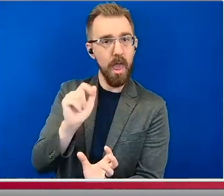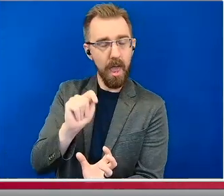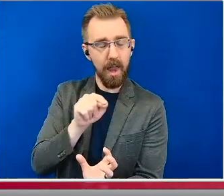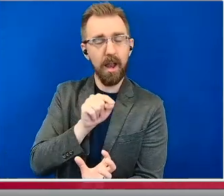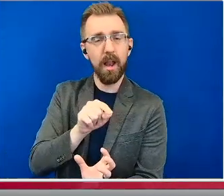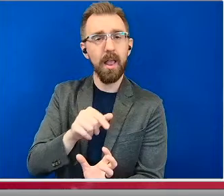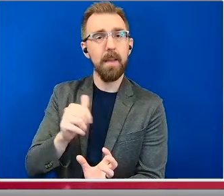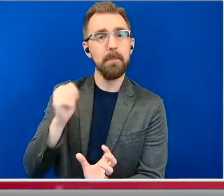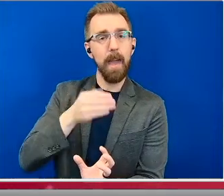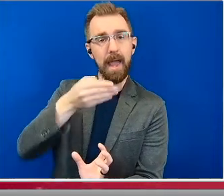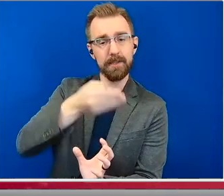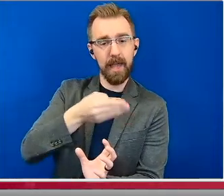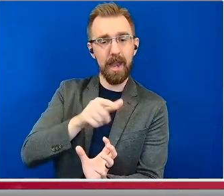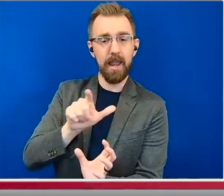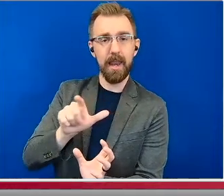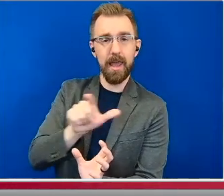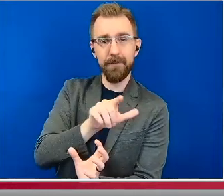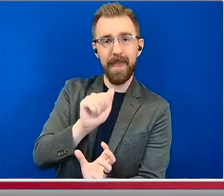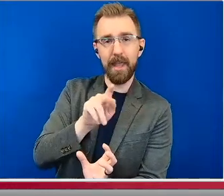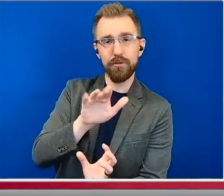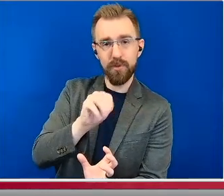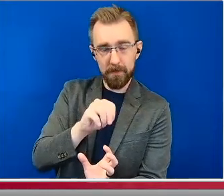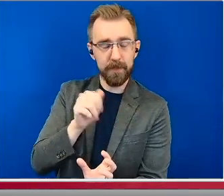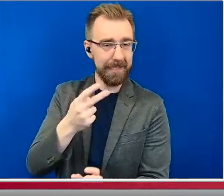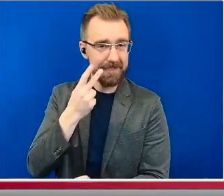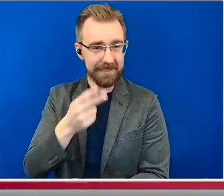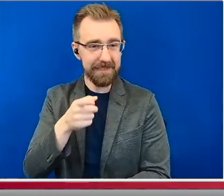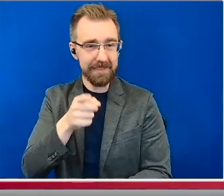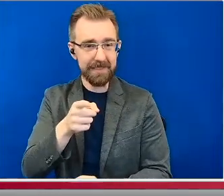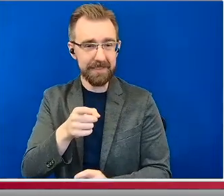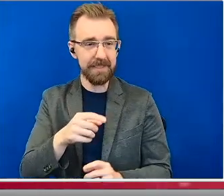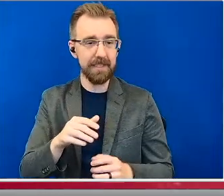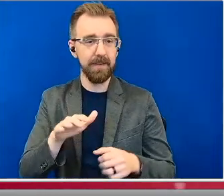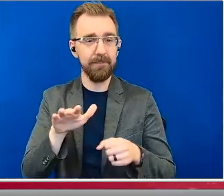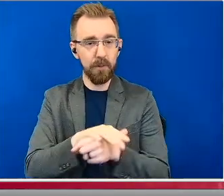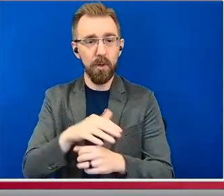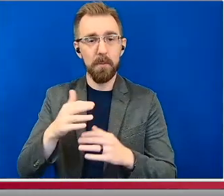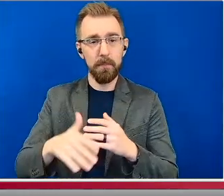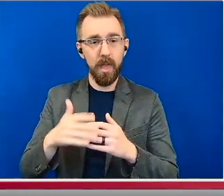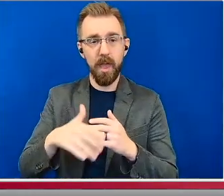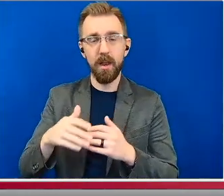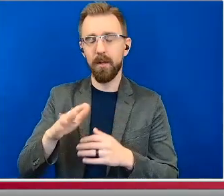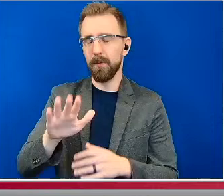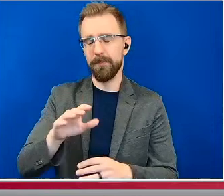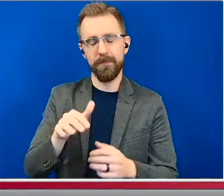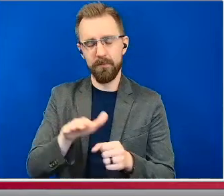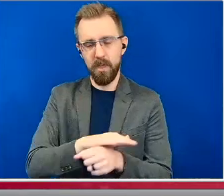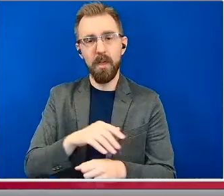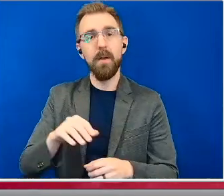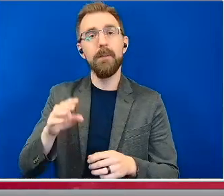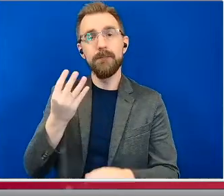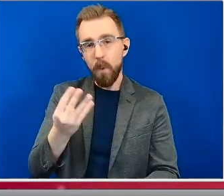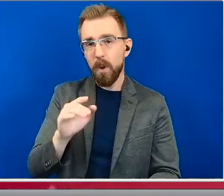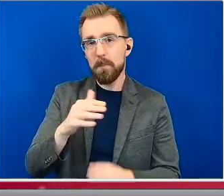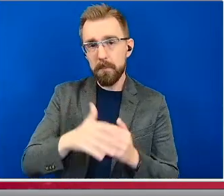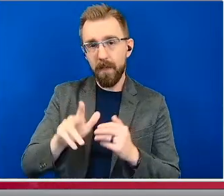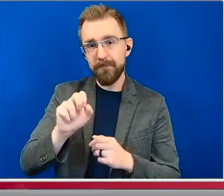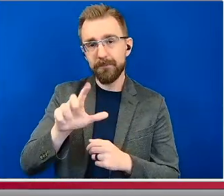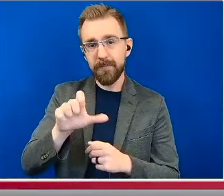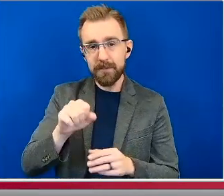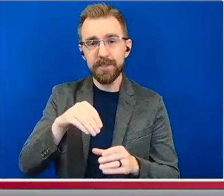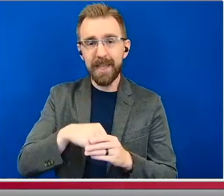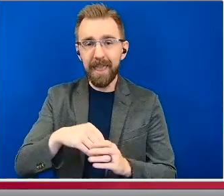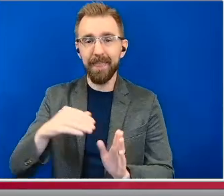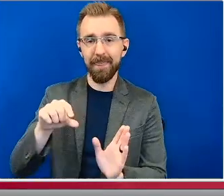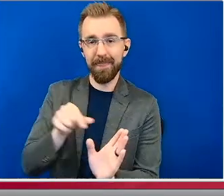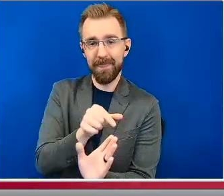left atrium, and as you can see, there are 4 blood vessels that get into the left upper chamber of the heart. Like those 4